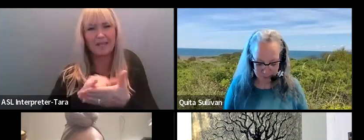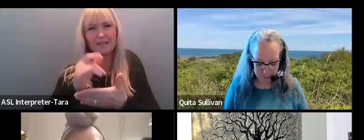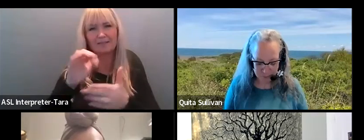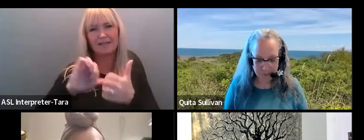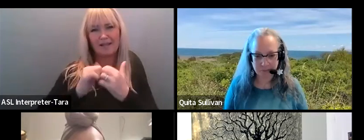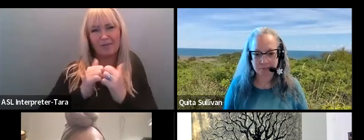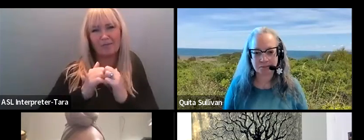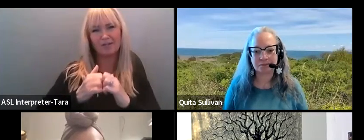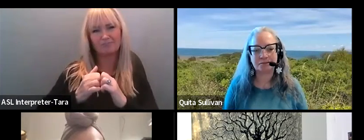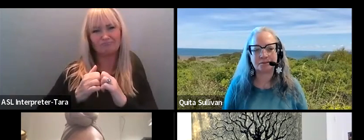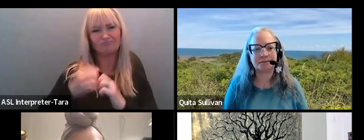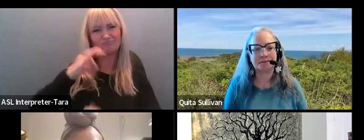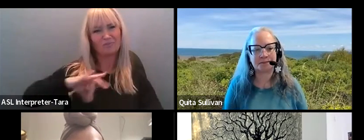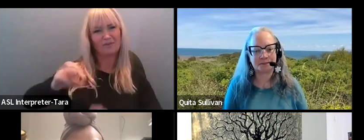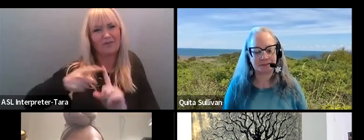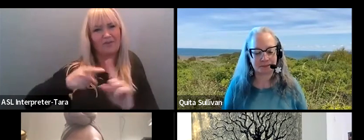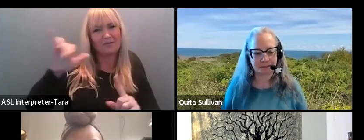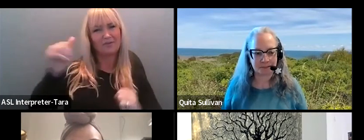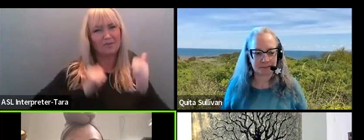why